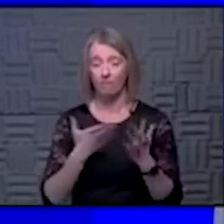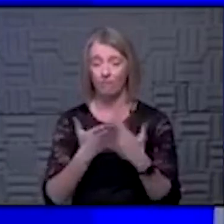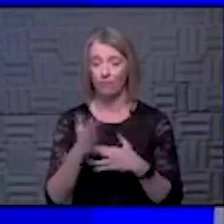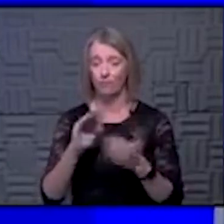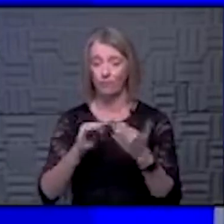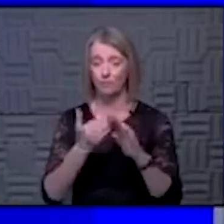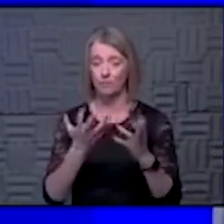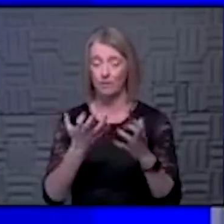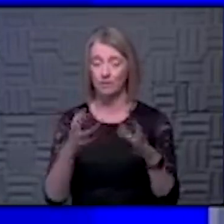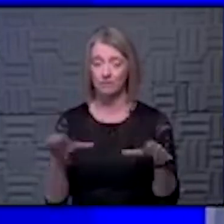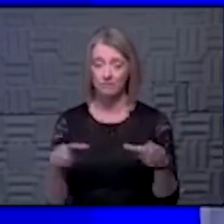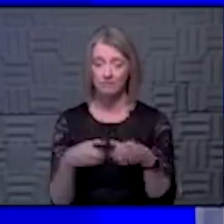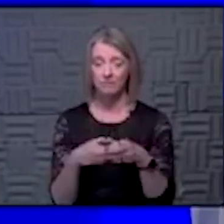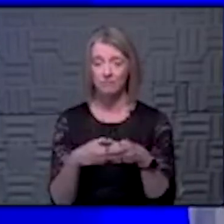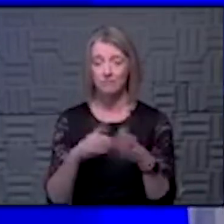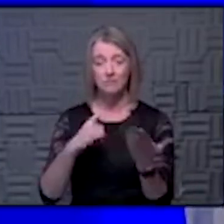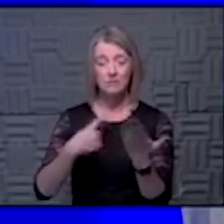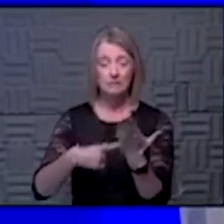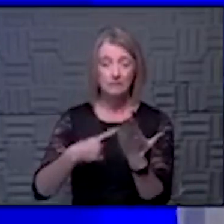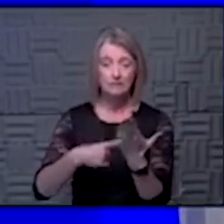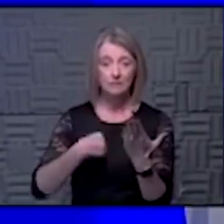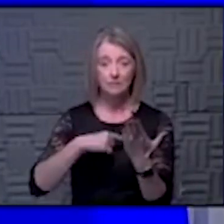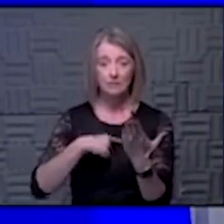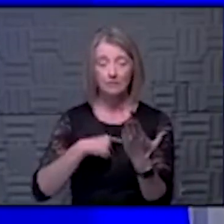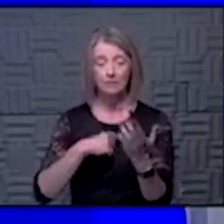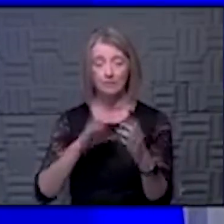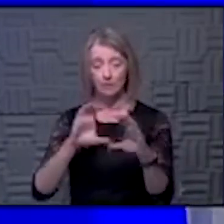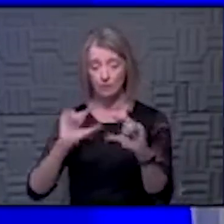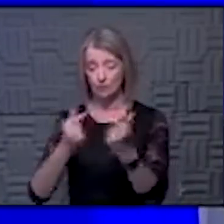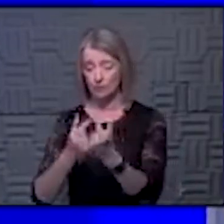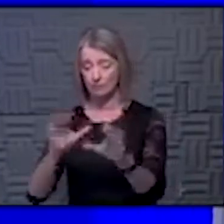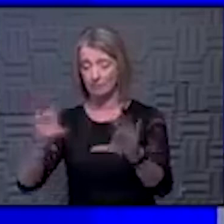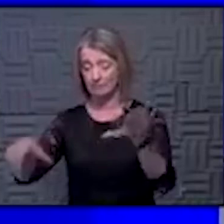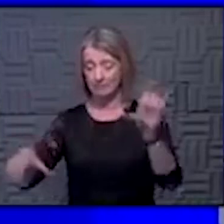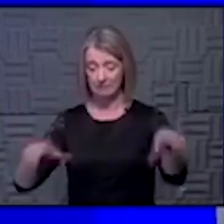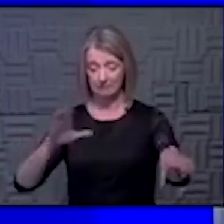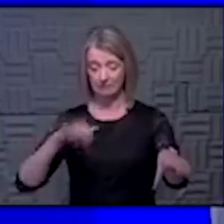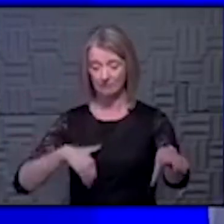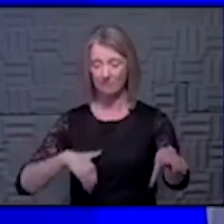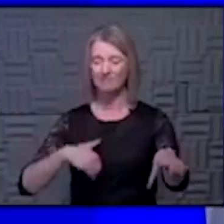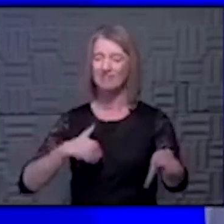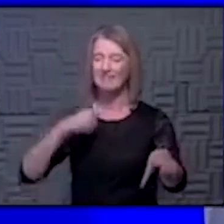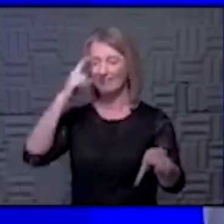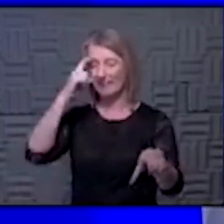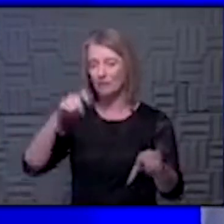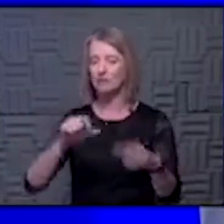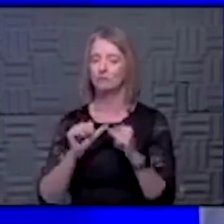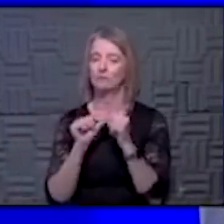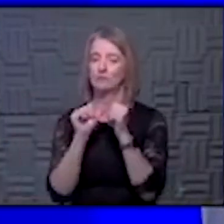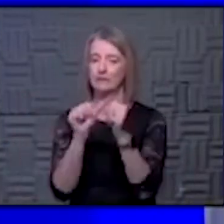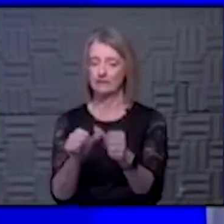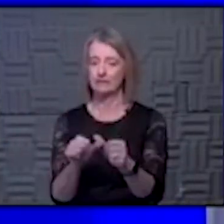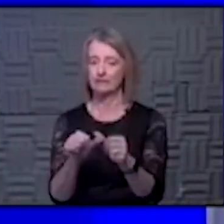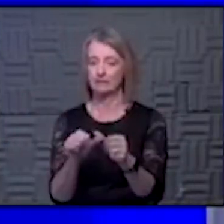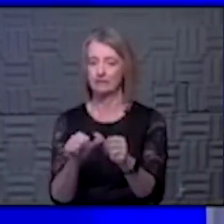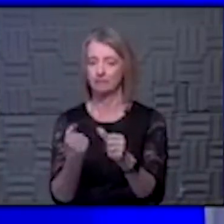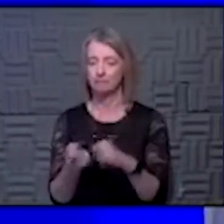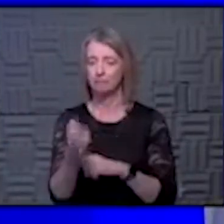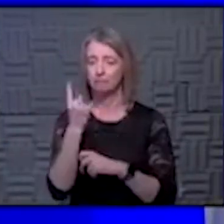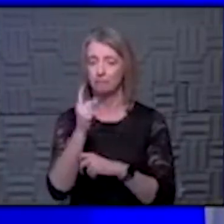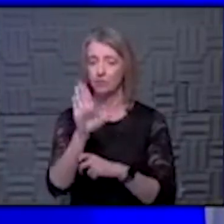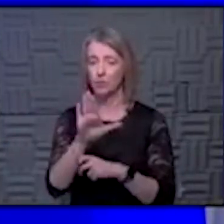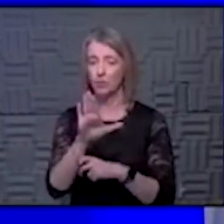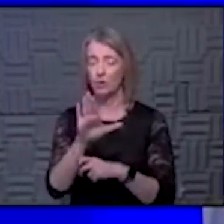community about wanting to do that, talking about we're going to space these groups out in these rooms. I think you need to continue in the context of